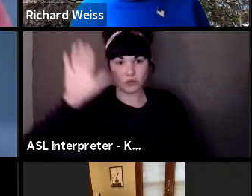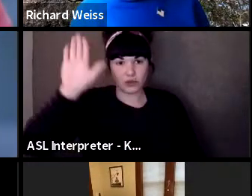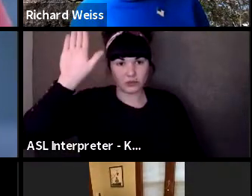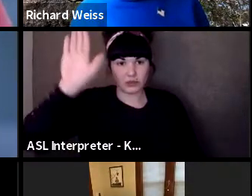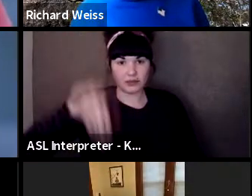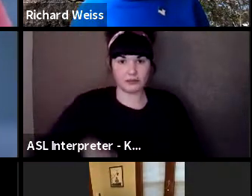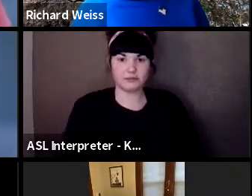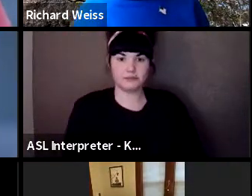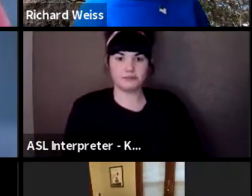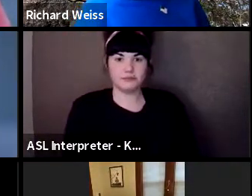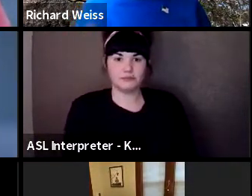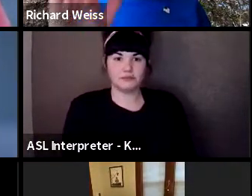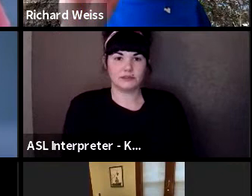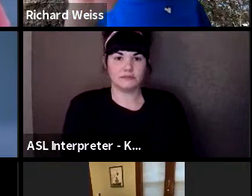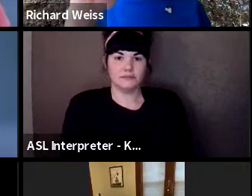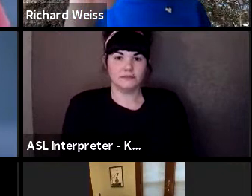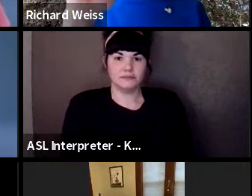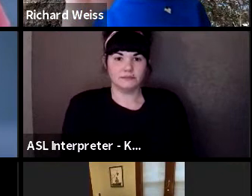hand.